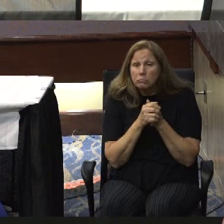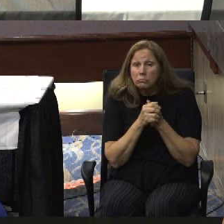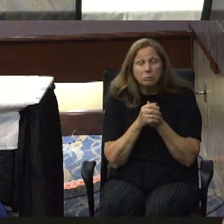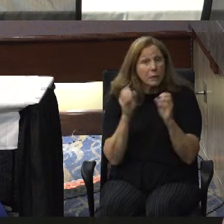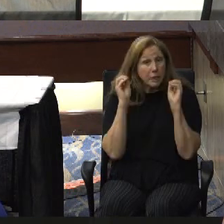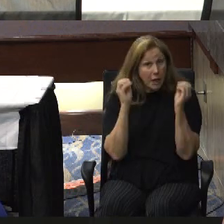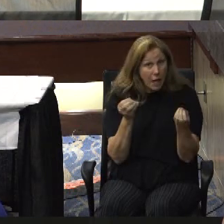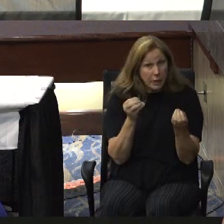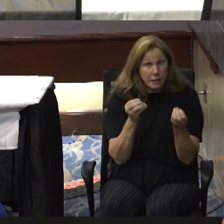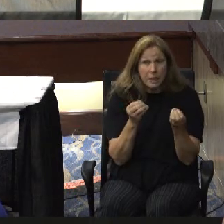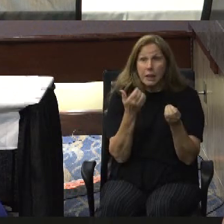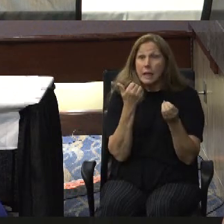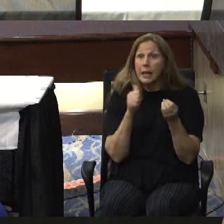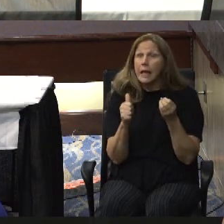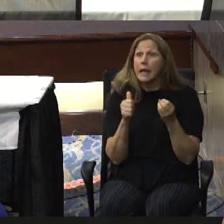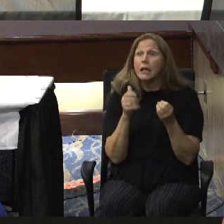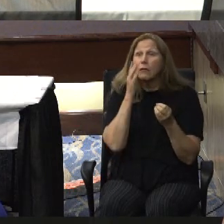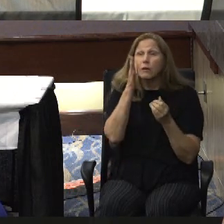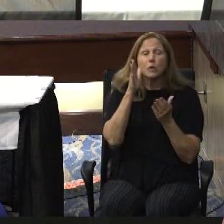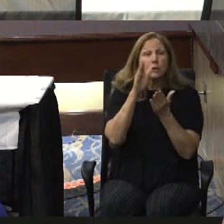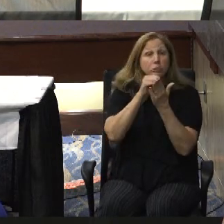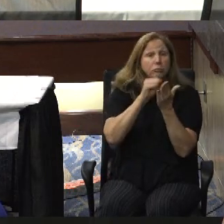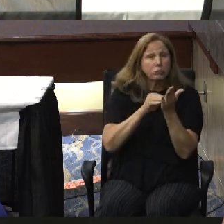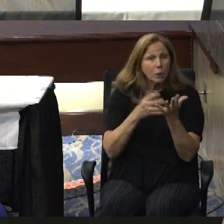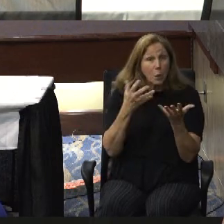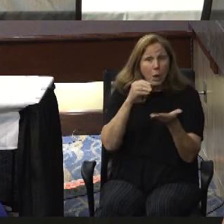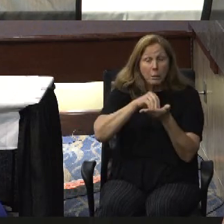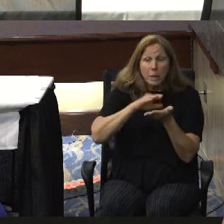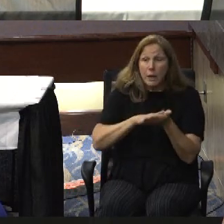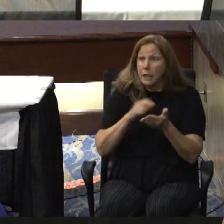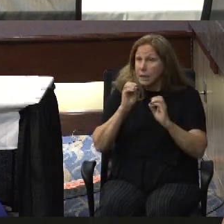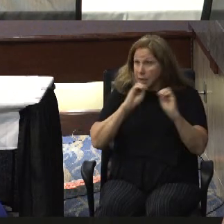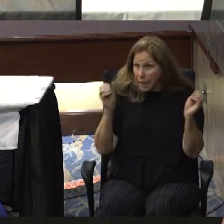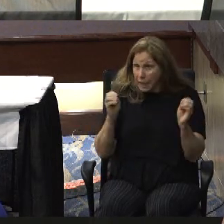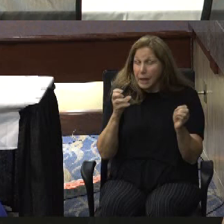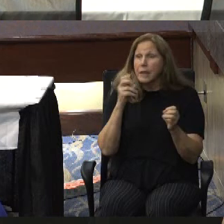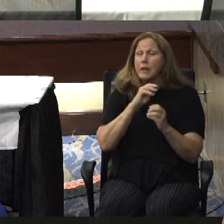If not, are there any requests for future agenda items? If not that, there